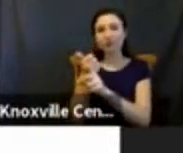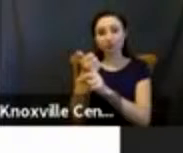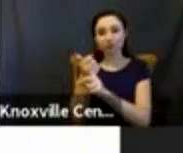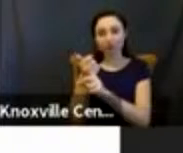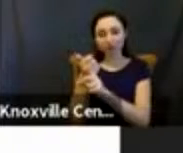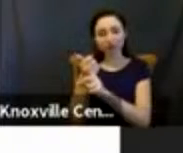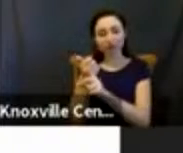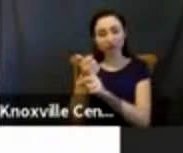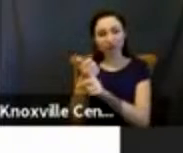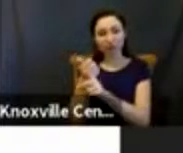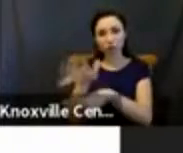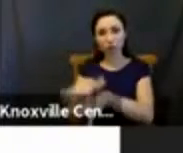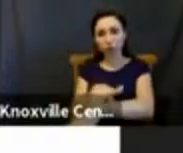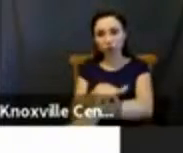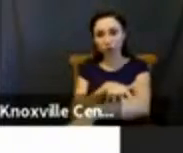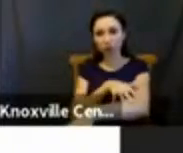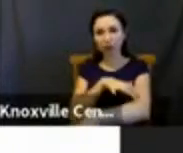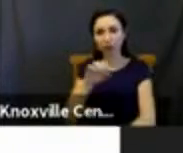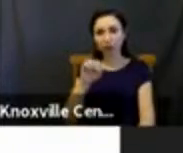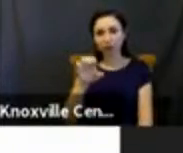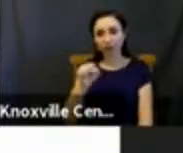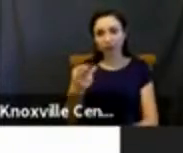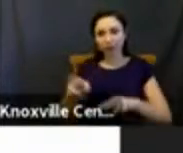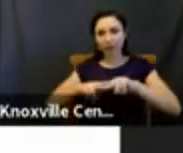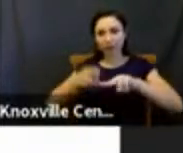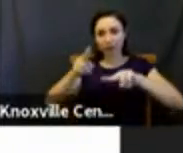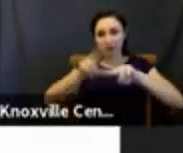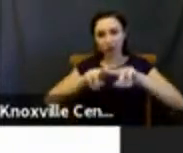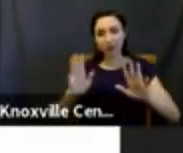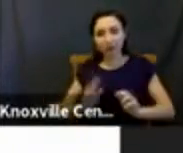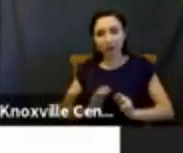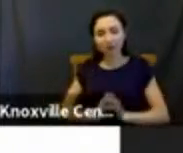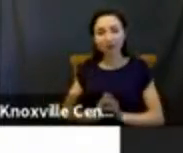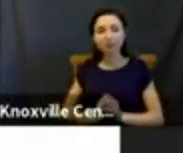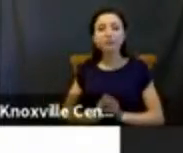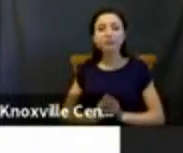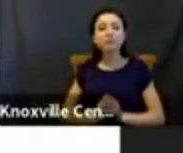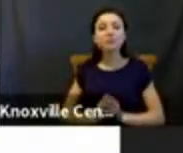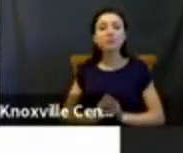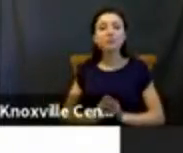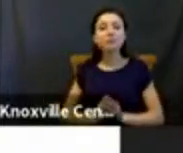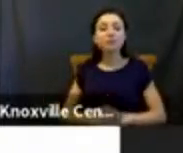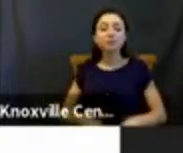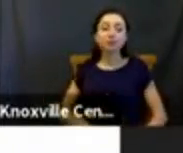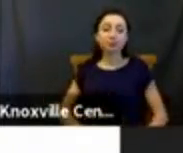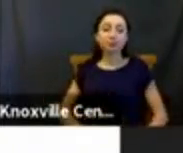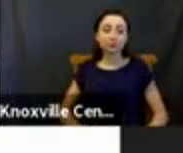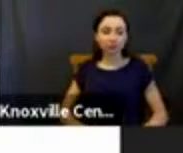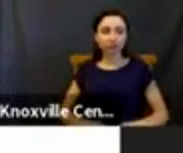itself, slow down the case rate increases. And then certainly,